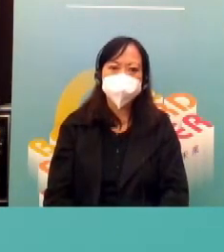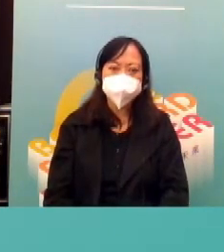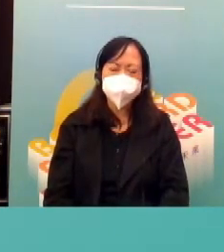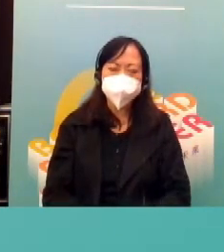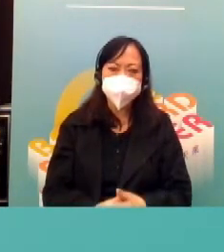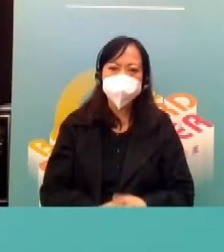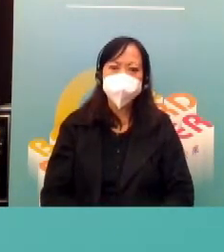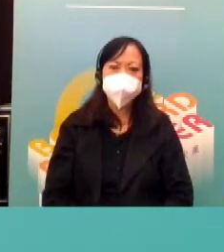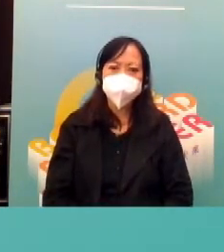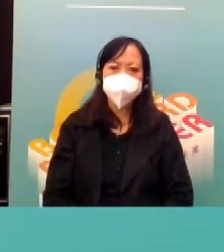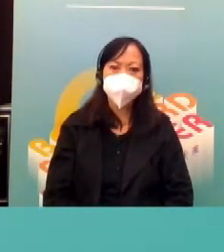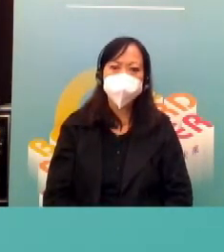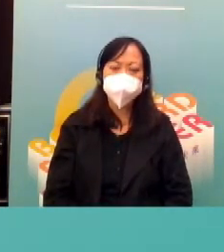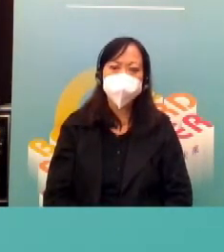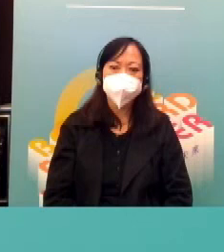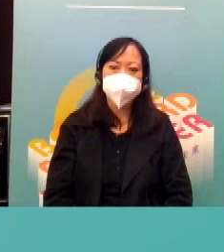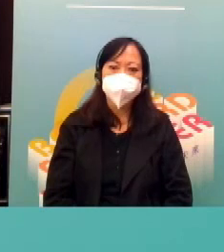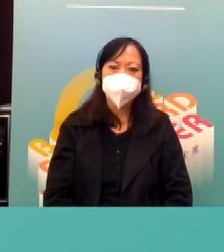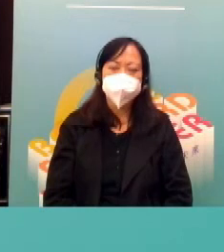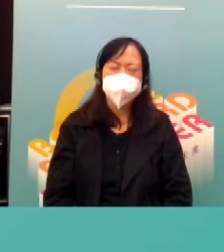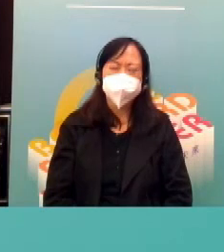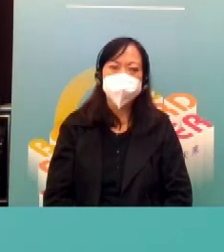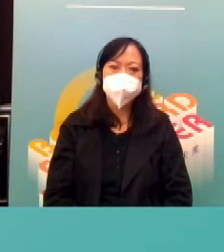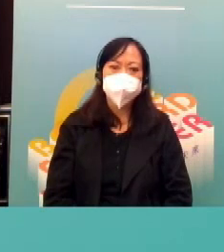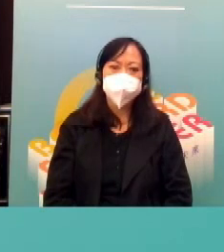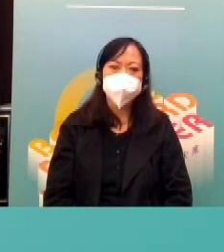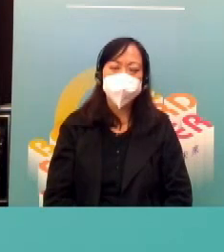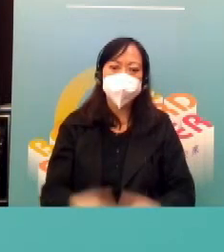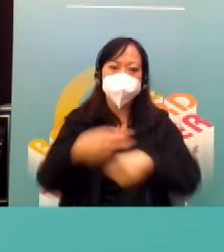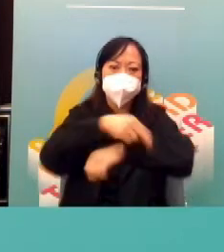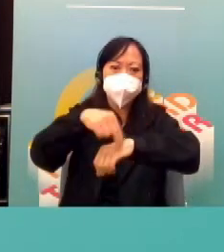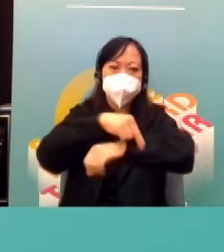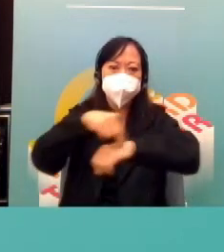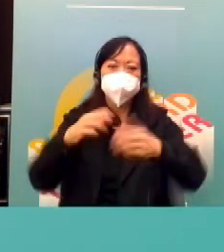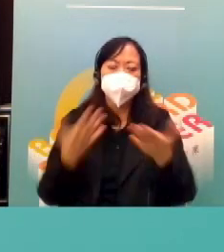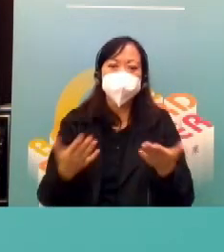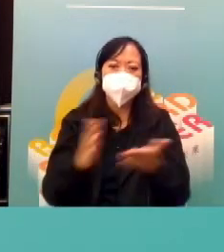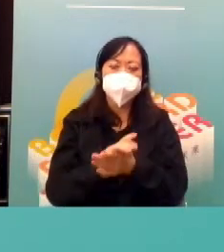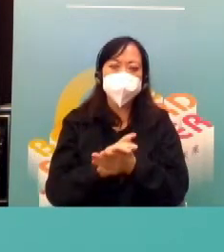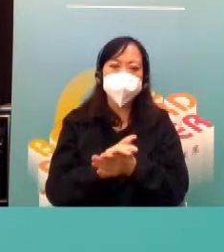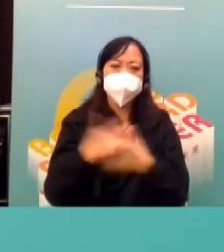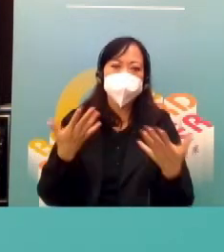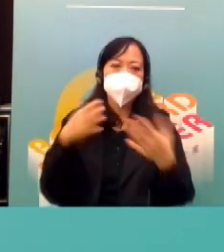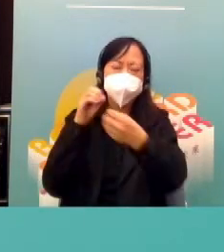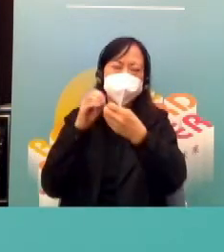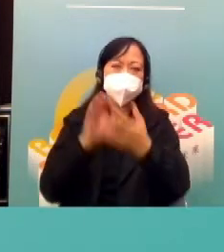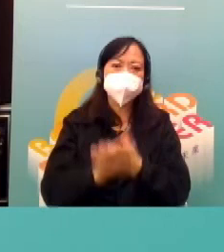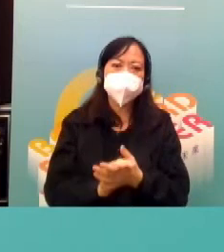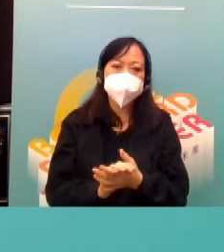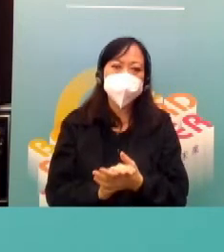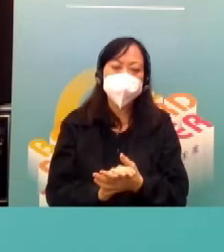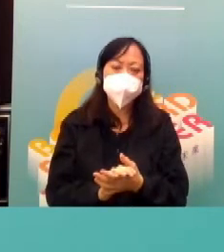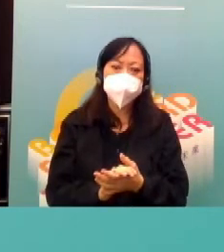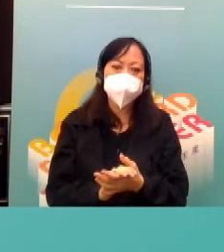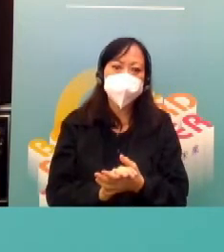panel, he actually has the first presentation on some of the strategy business model innovation. Then we look